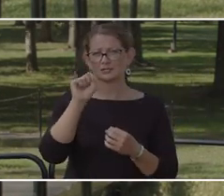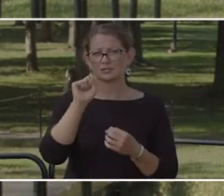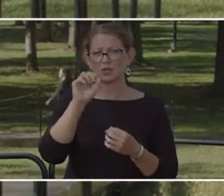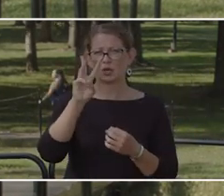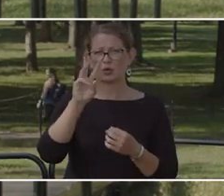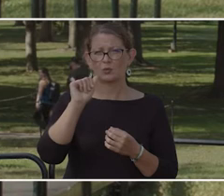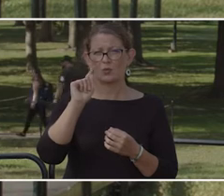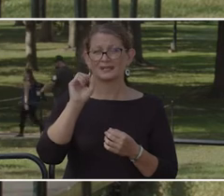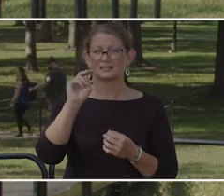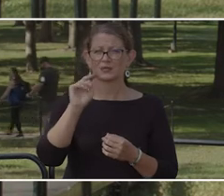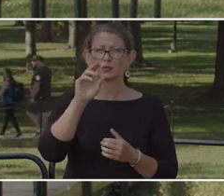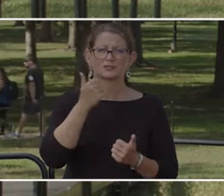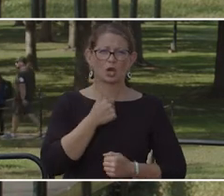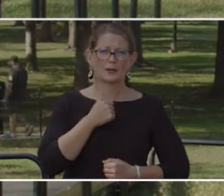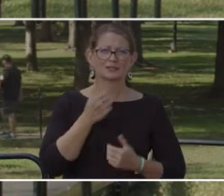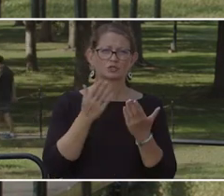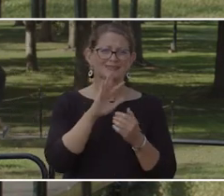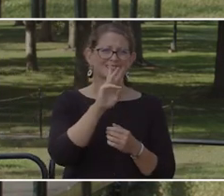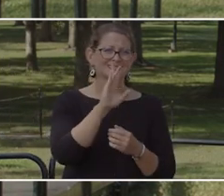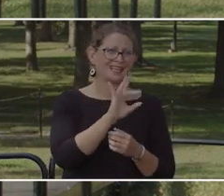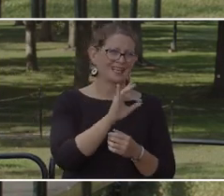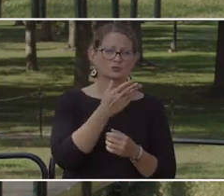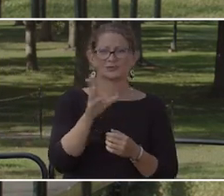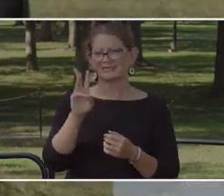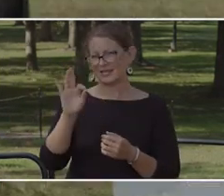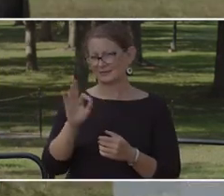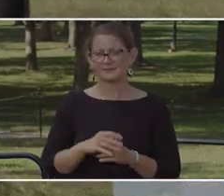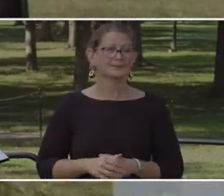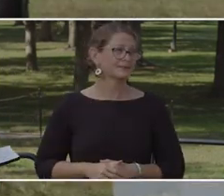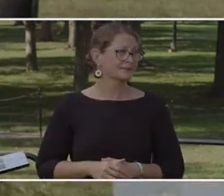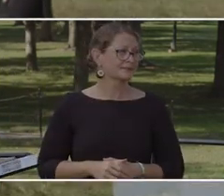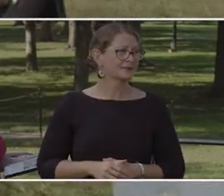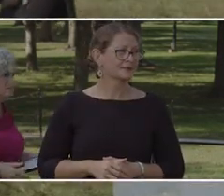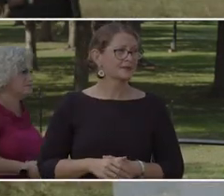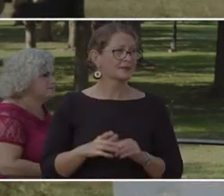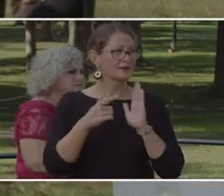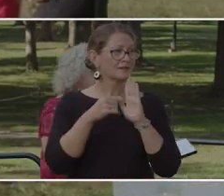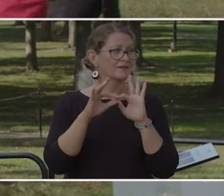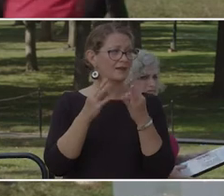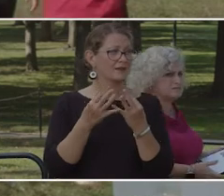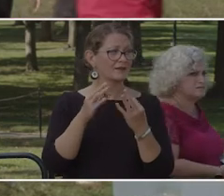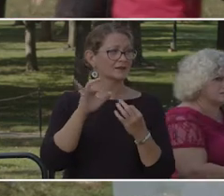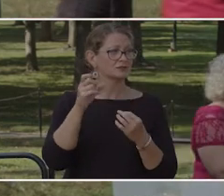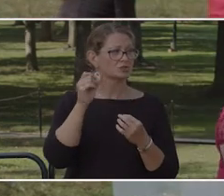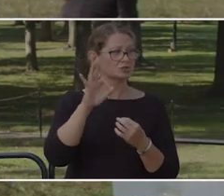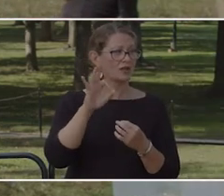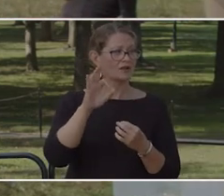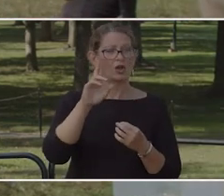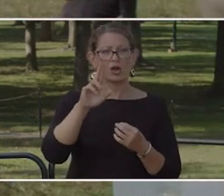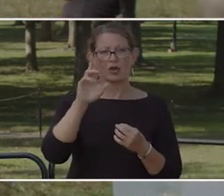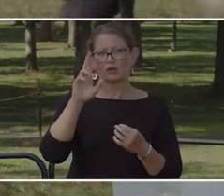Army, served in Vietnam, 1968 to 1969. On behalf of the family of Jack R.